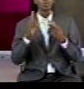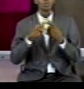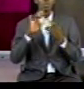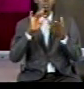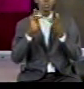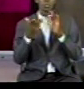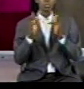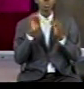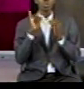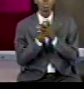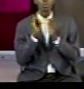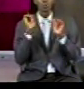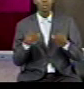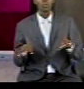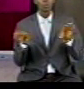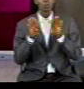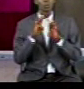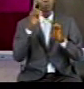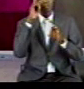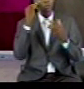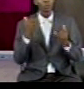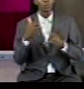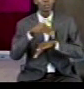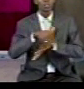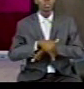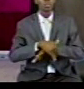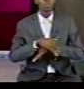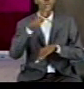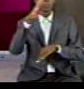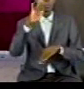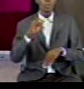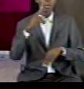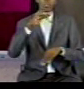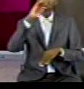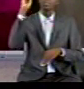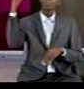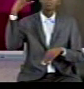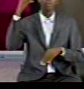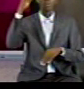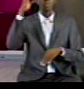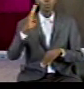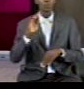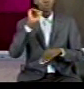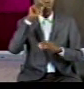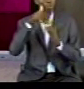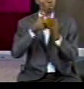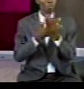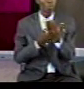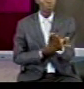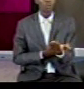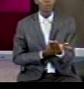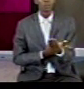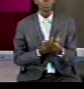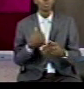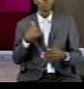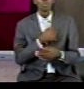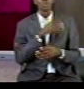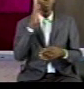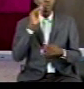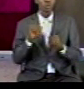for tonight by the grace of God. Tomorrow morning, we'll continue with our